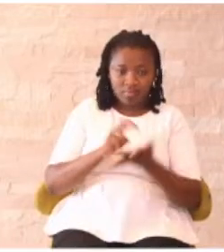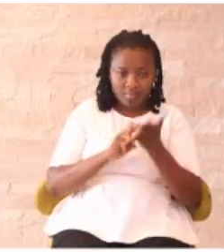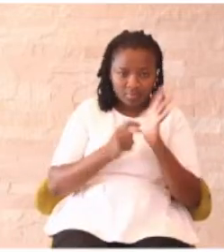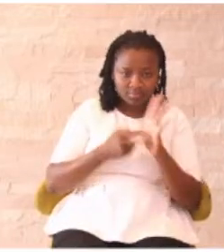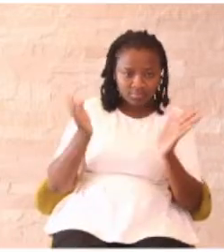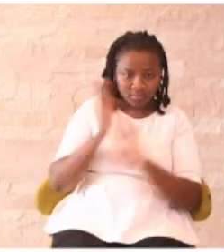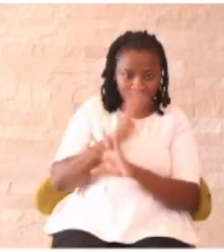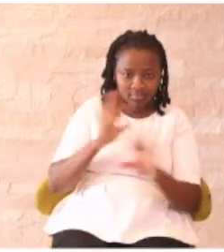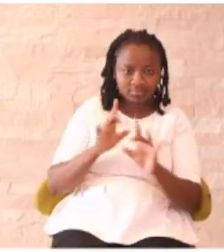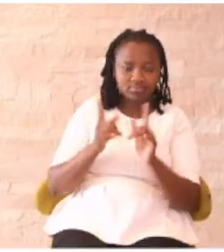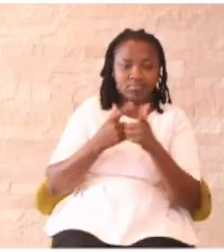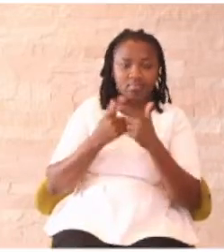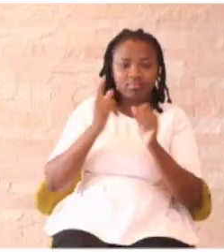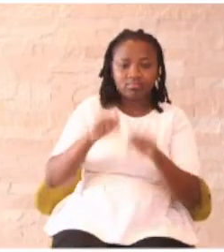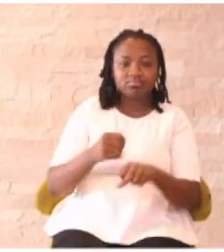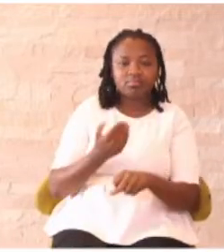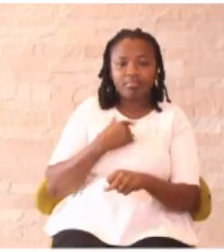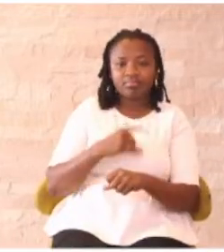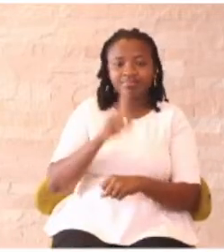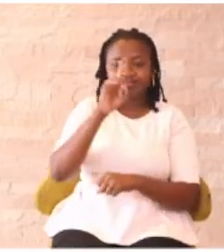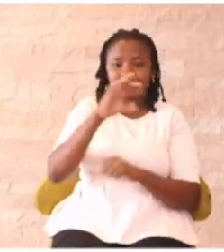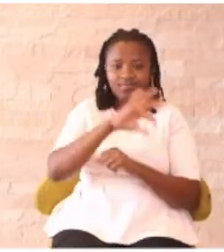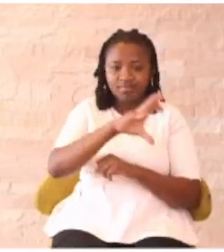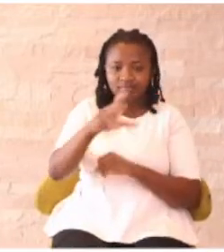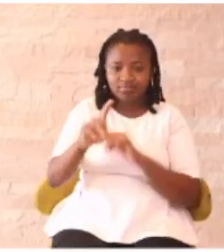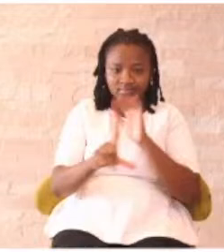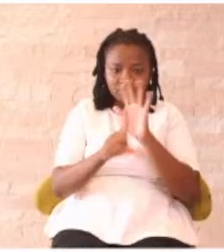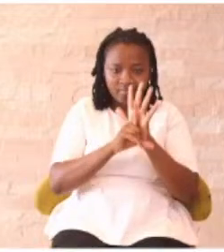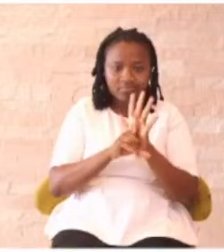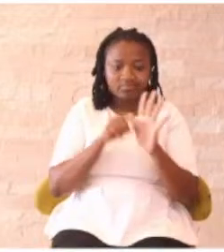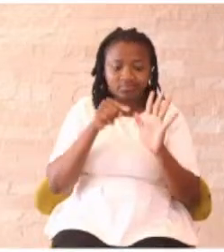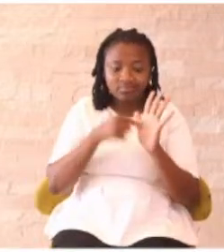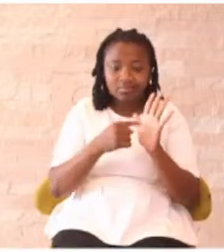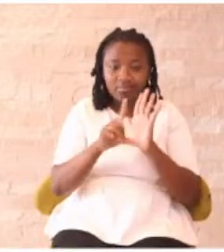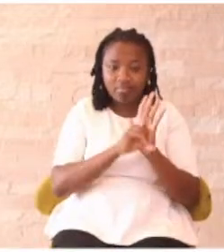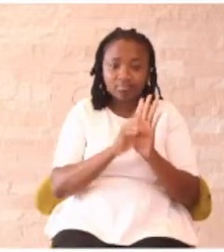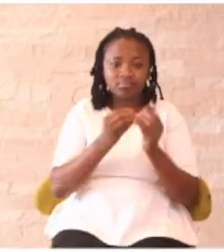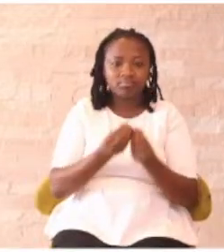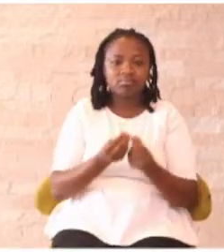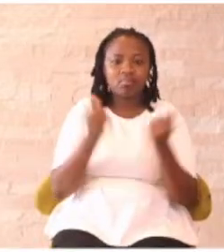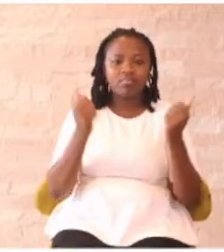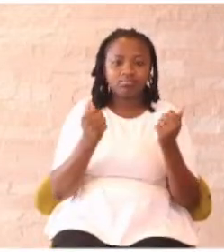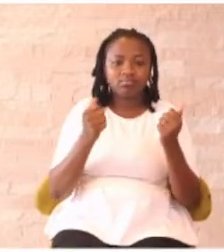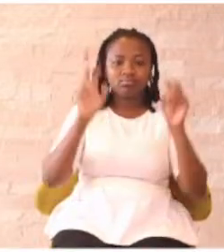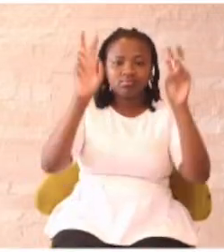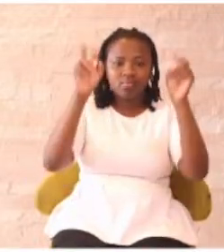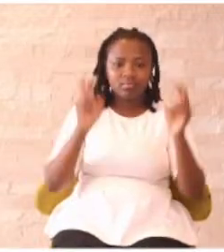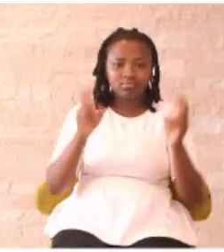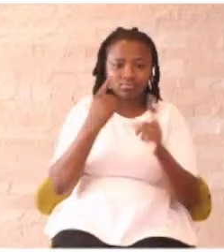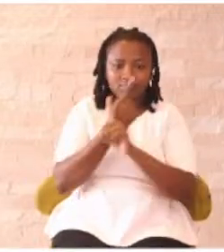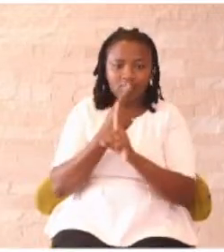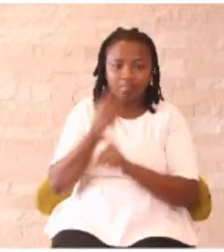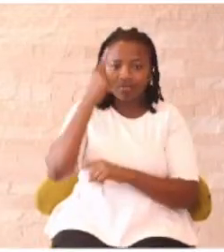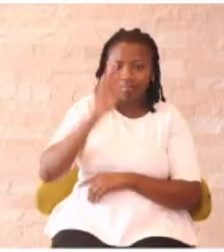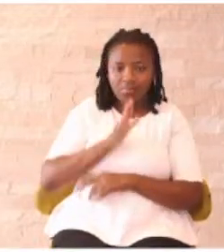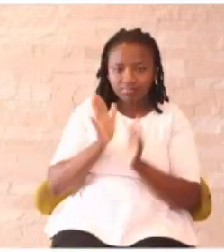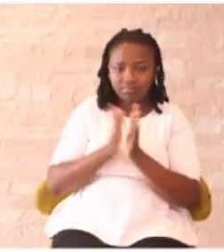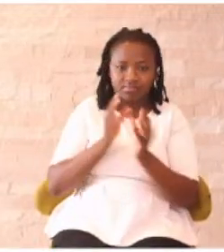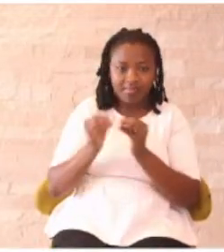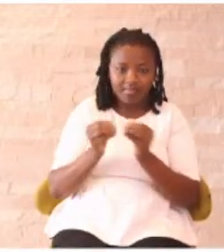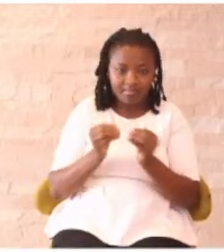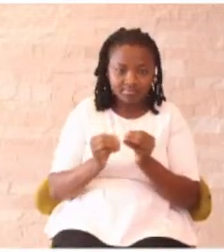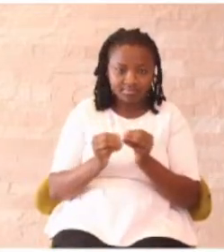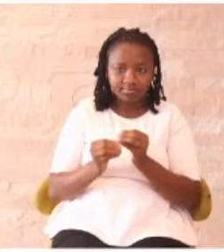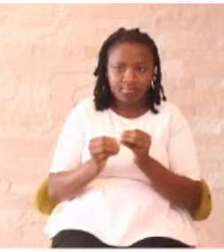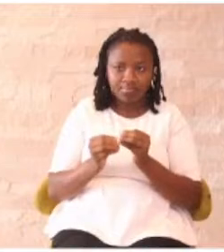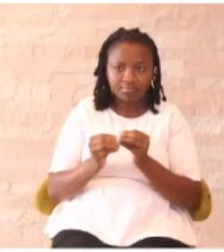have at least one county law that addresses issues of women with disability, as